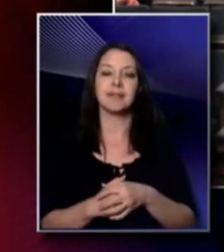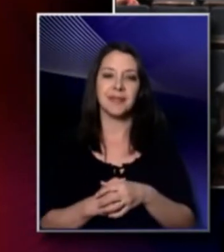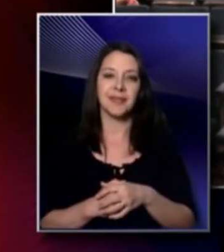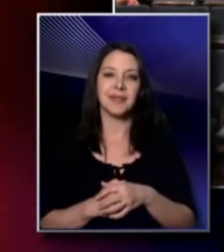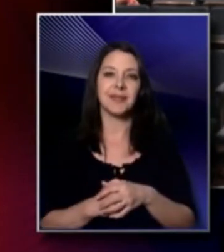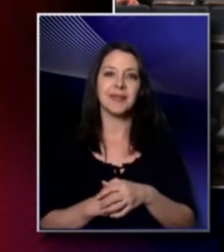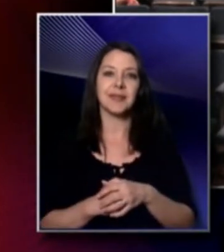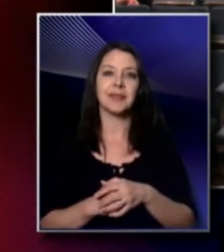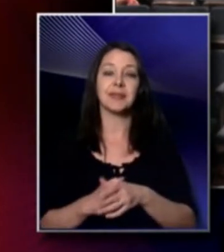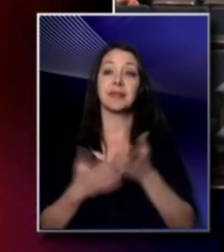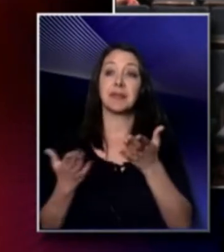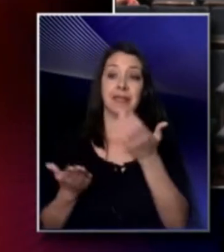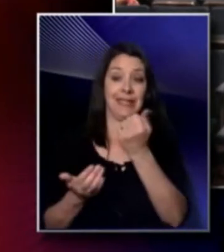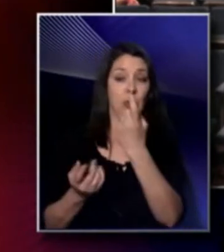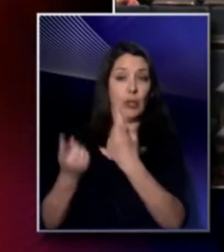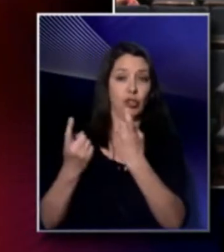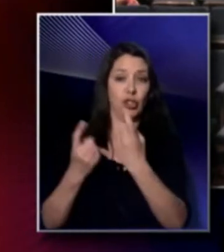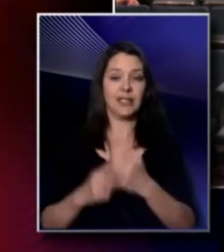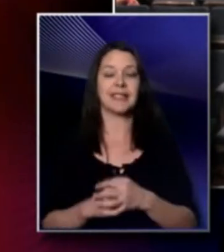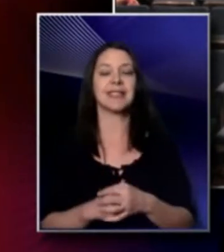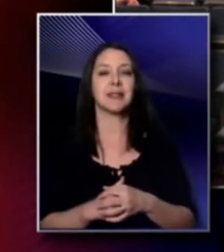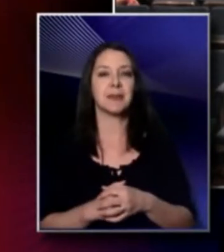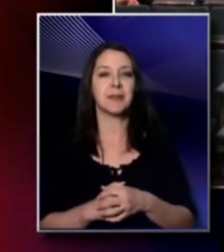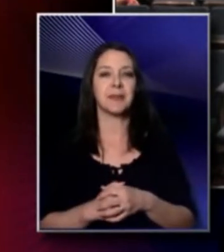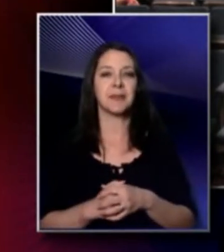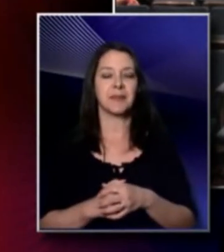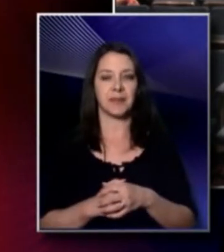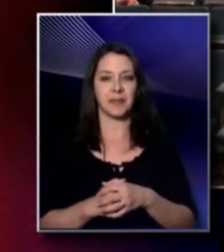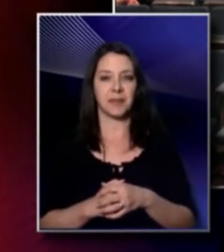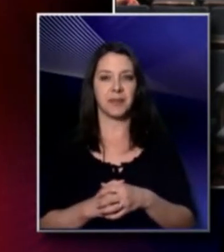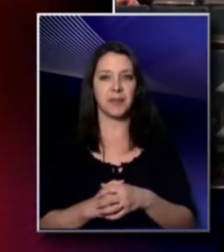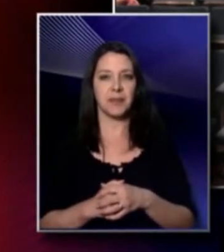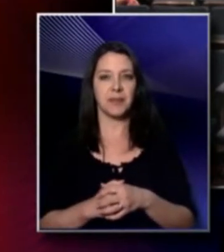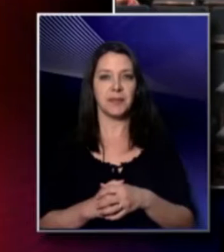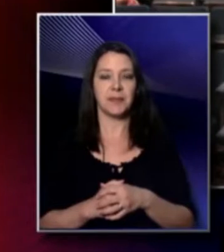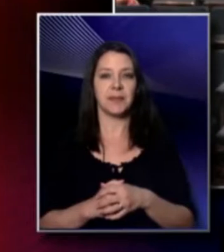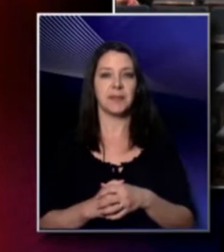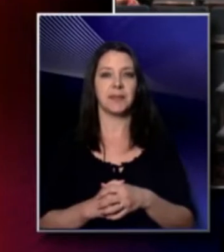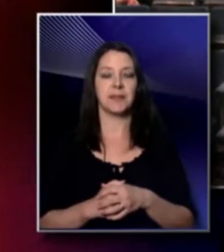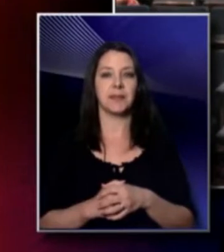Can I answer any questions if anybody has any?